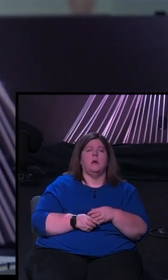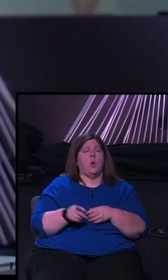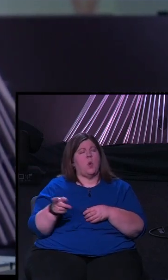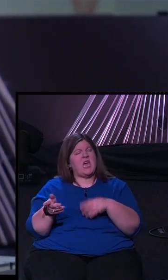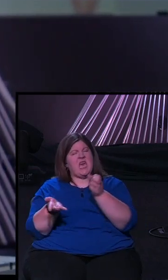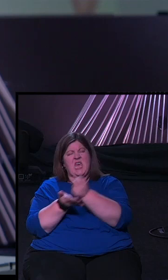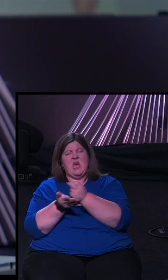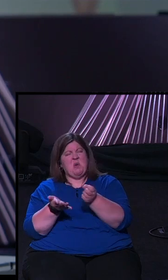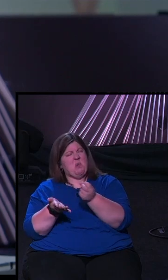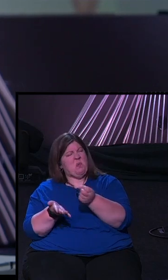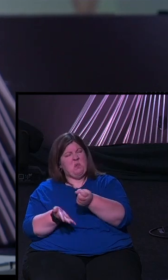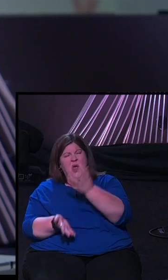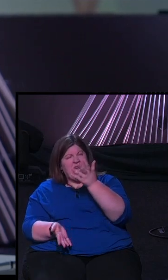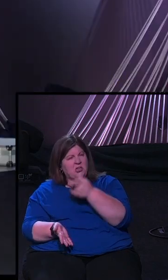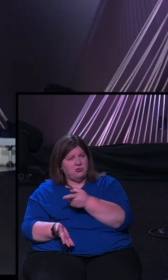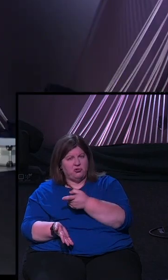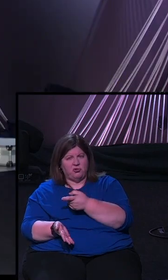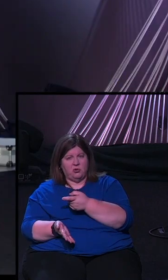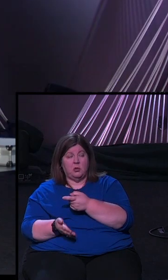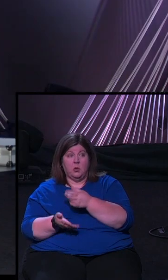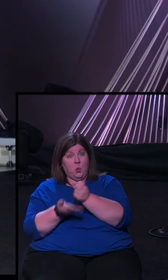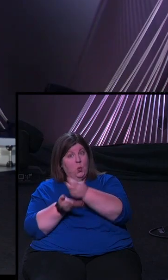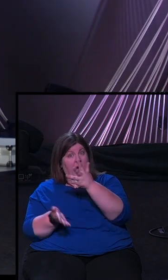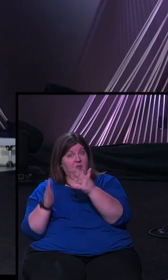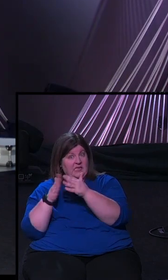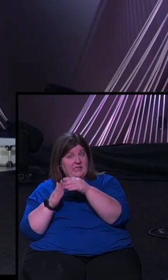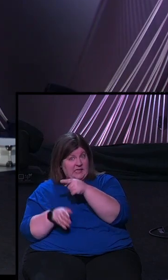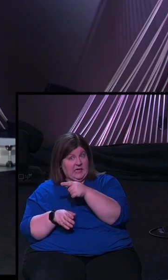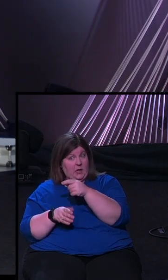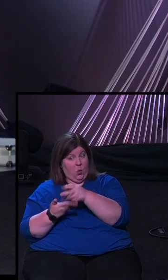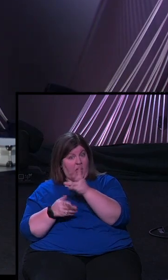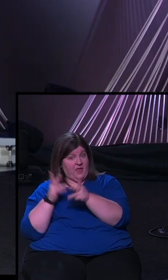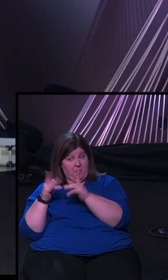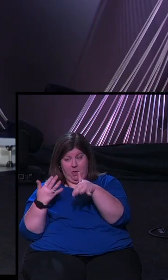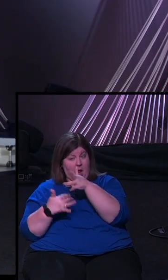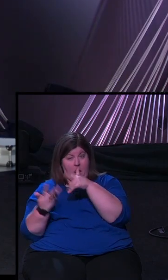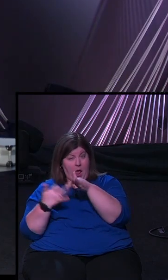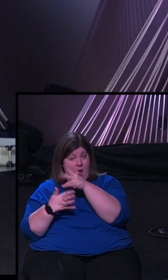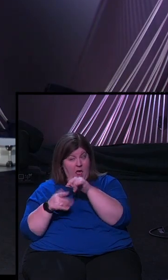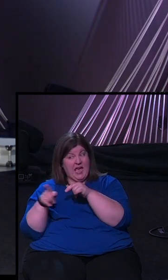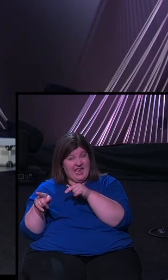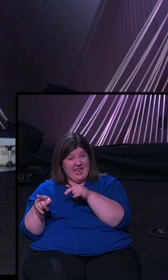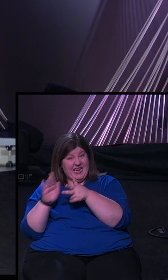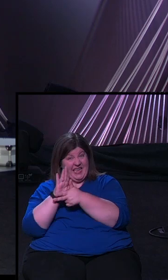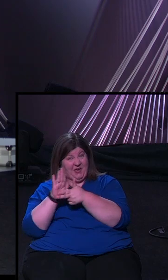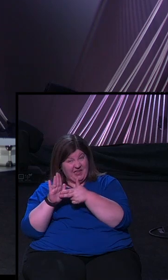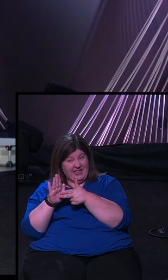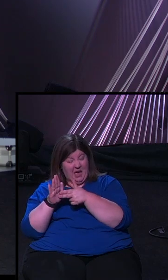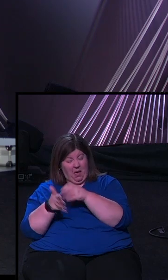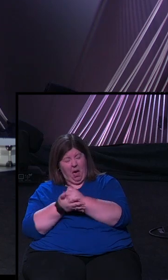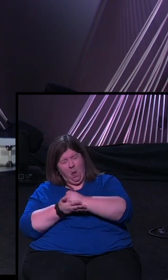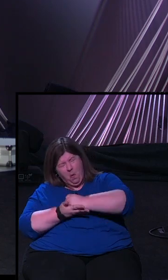rich. It's in one of the richest cities where wealthy people are everywhere, and he stands